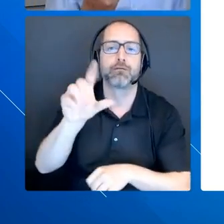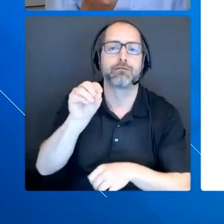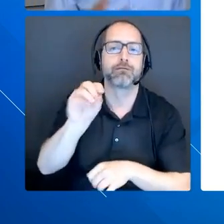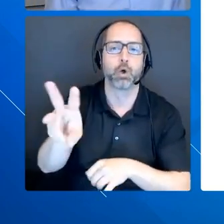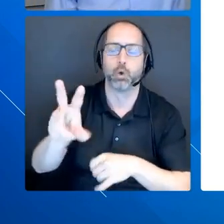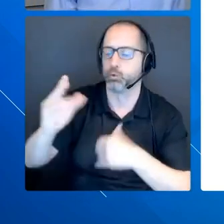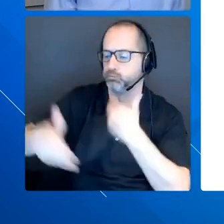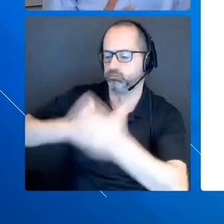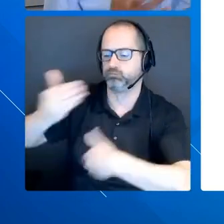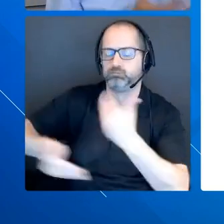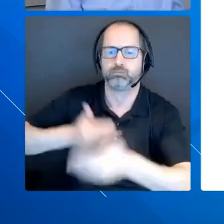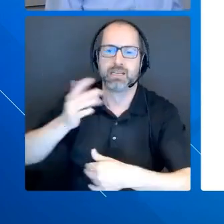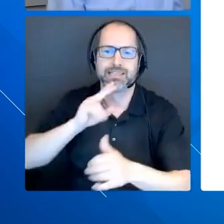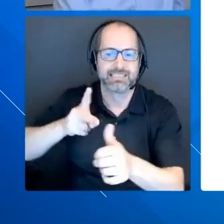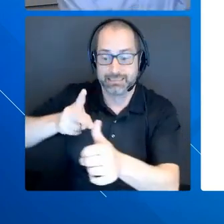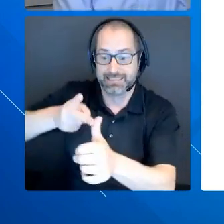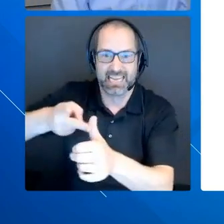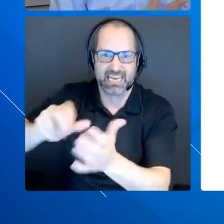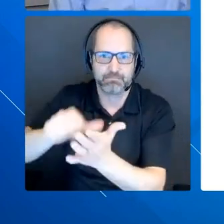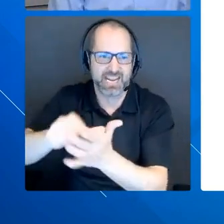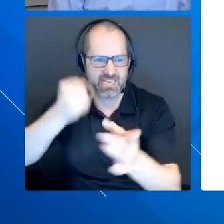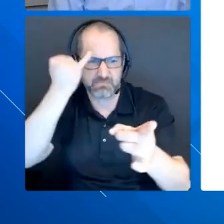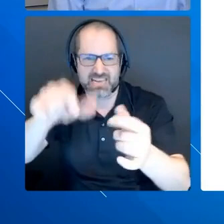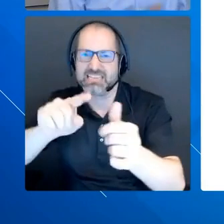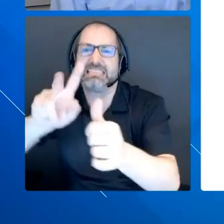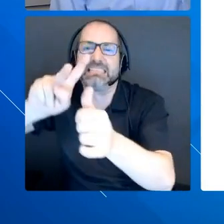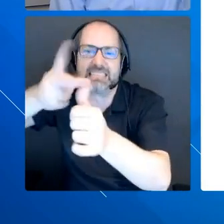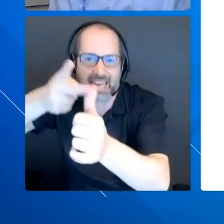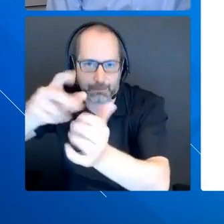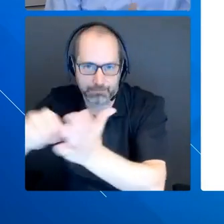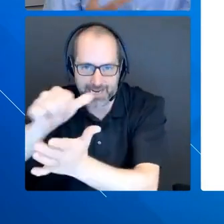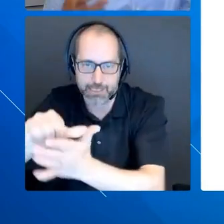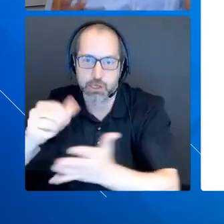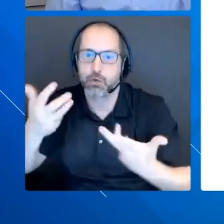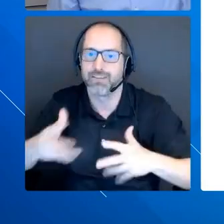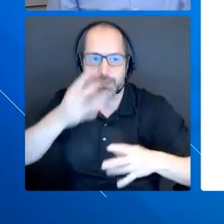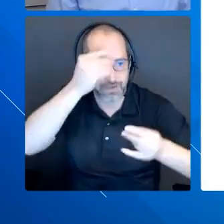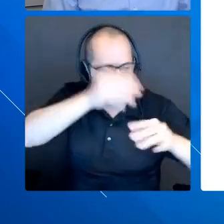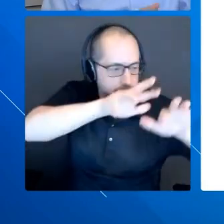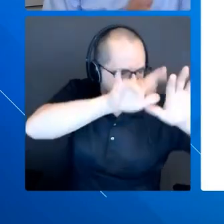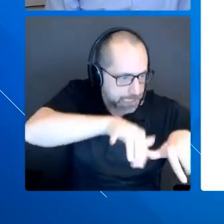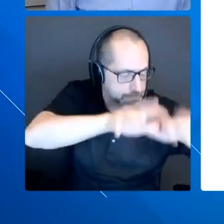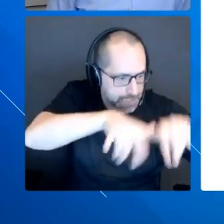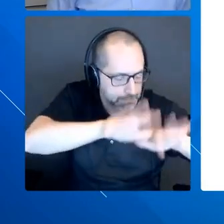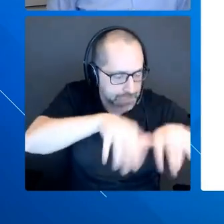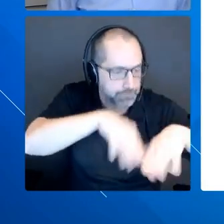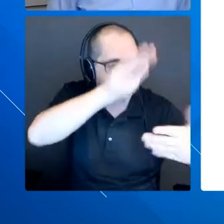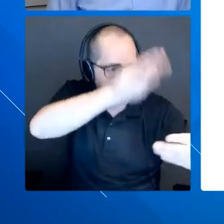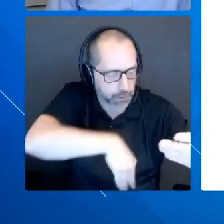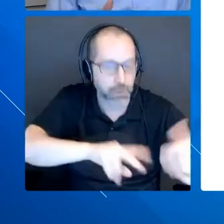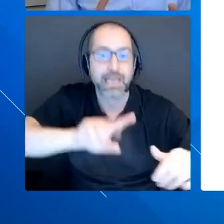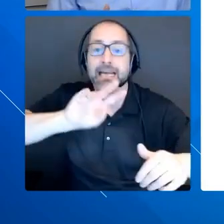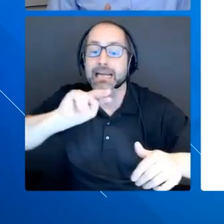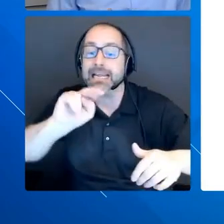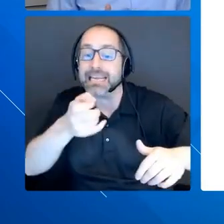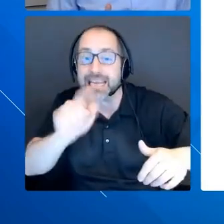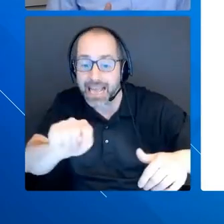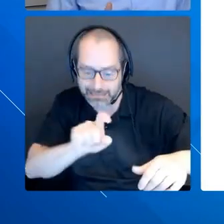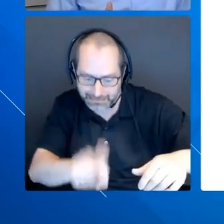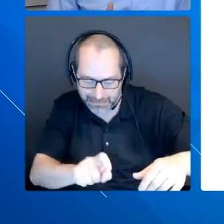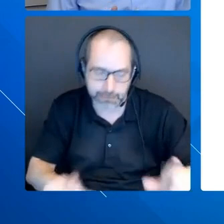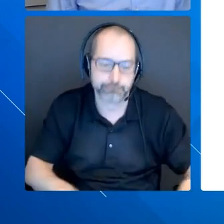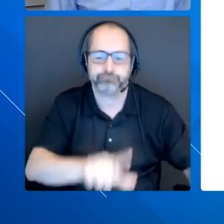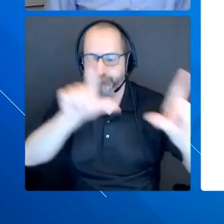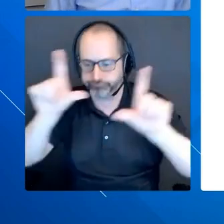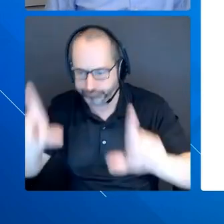Let's say this is the second page. I fill out a bunch of information. I click next. I go to the second page. I fill out a bunch of information, and I'm about to